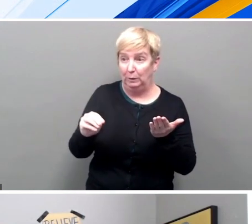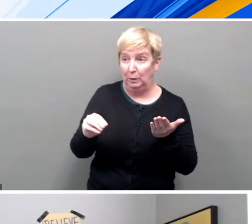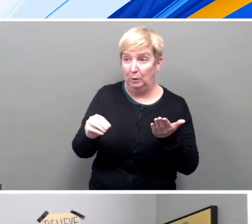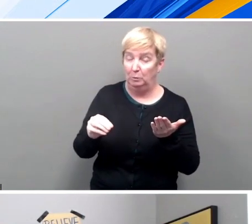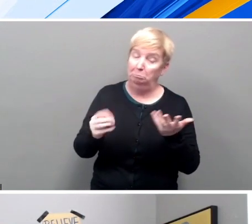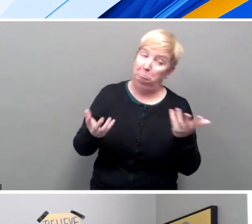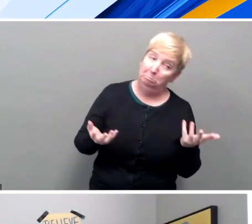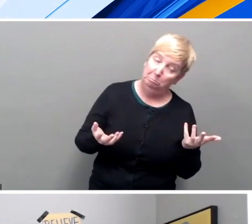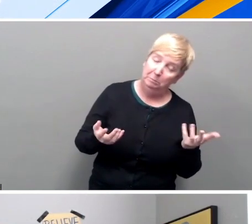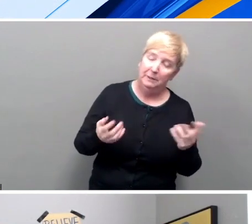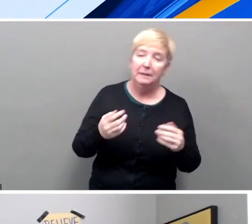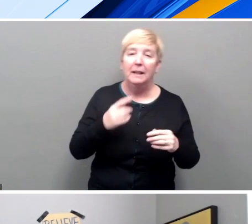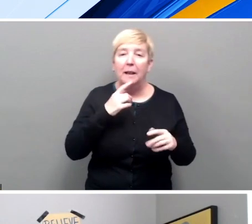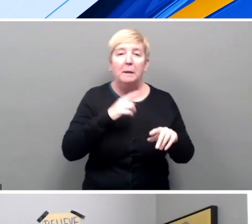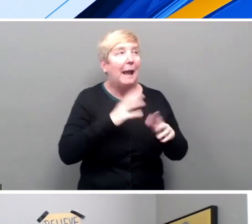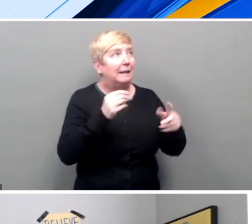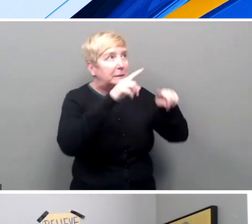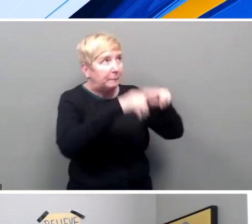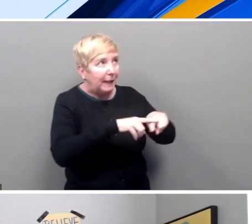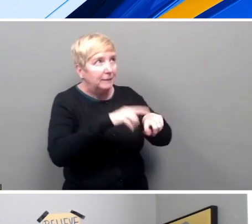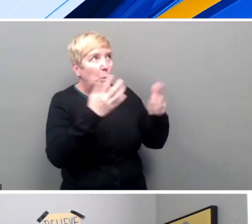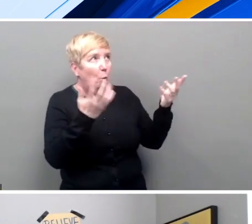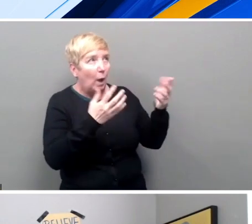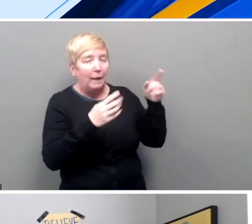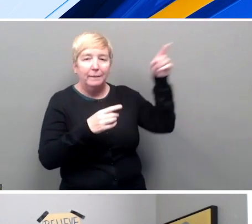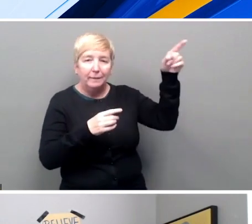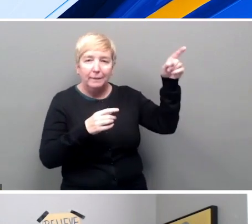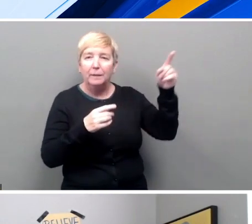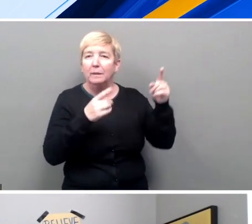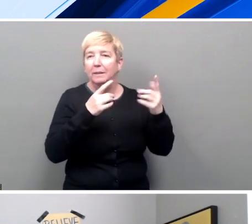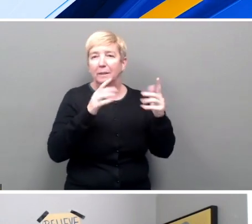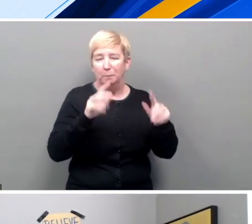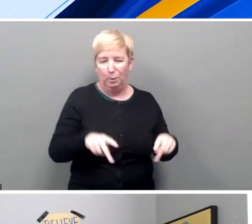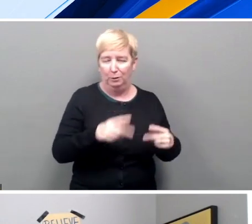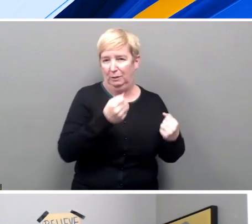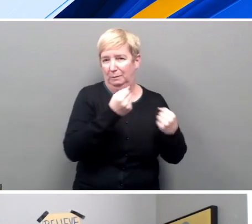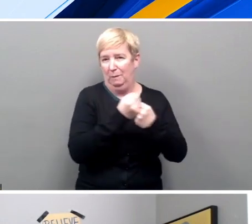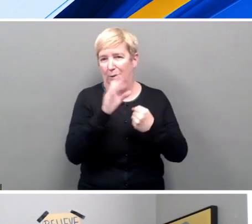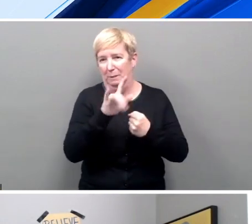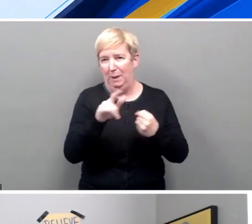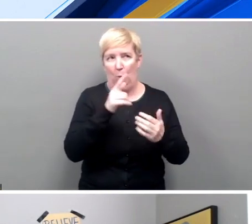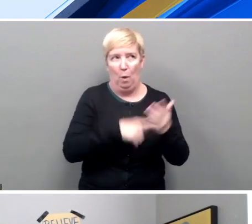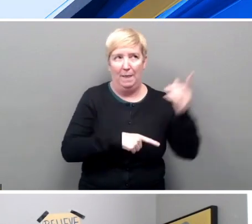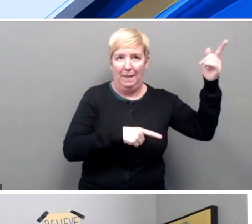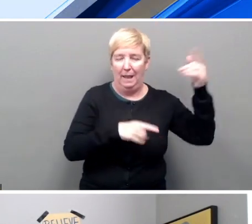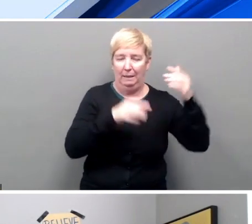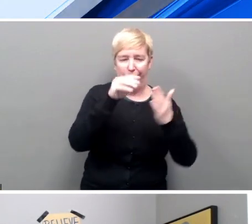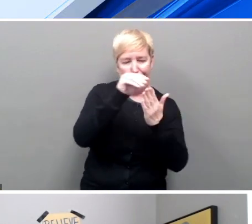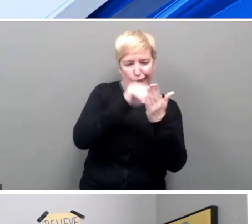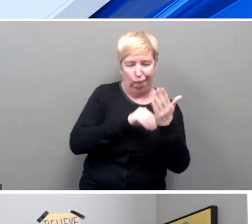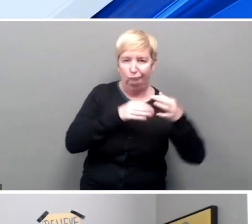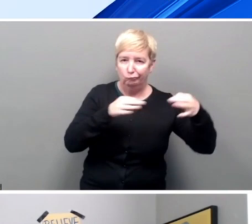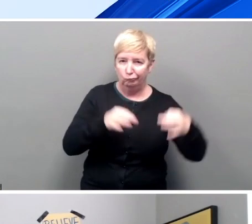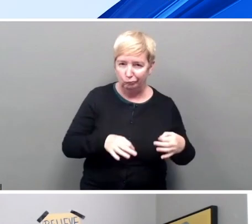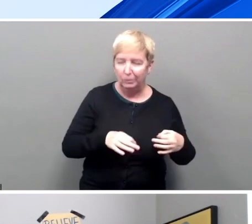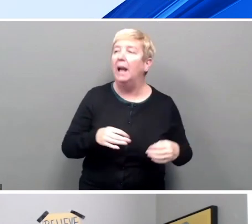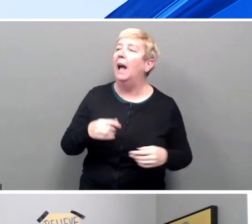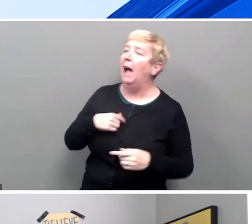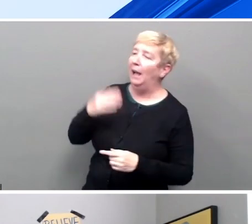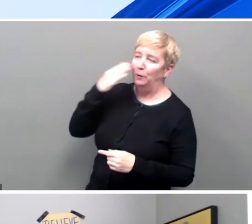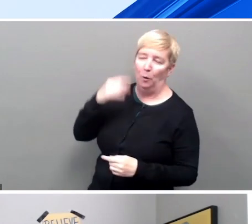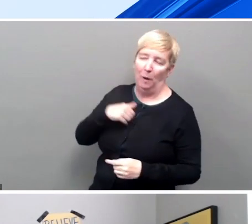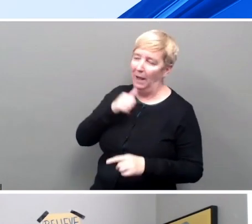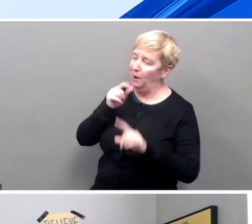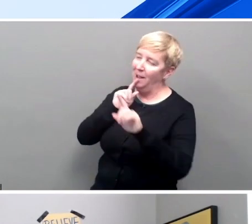on the sponsors of the bill to make that case, and then we'll weigh in then. So I know that you're not getting a direct answer to your question. I don't